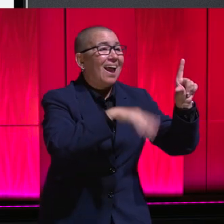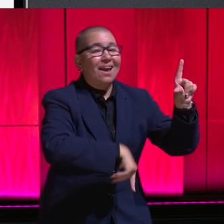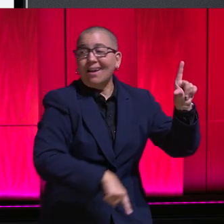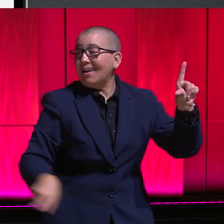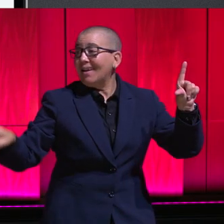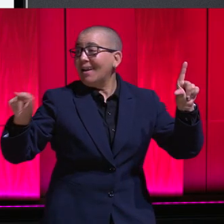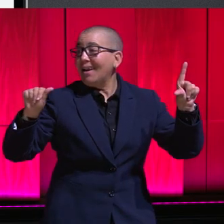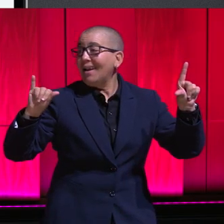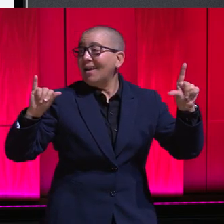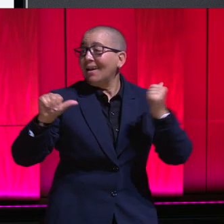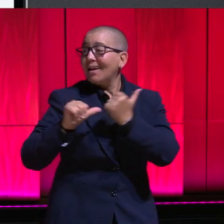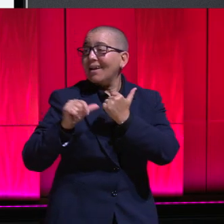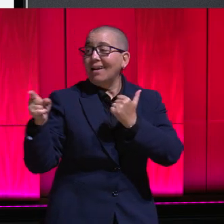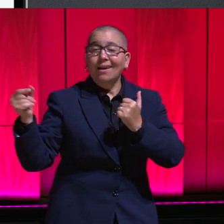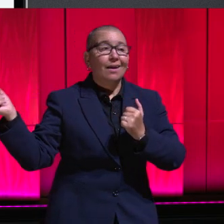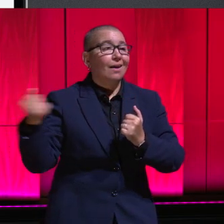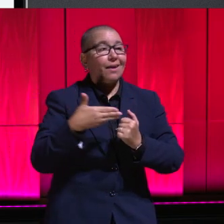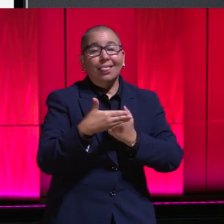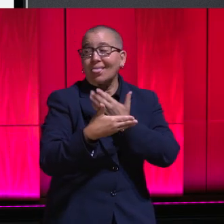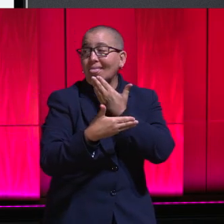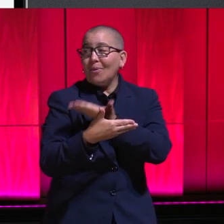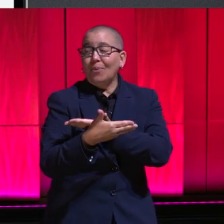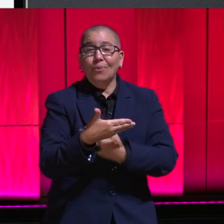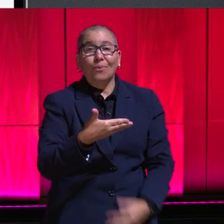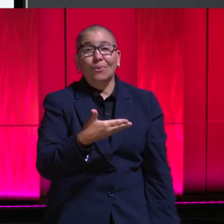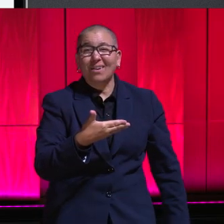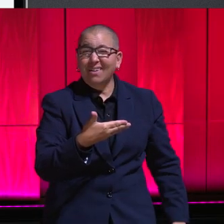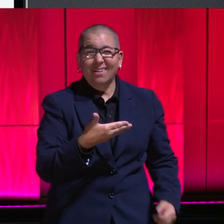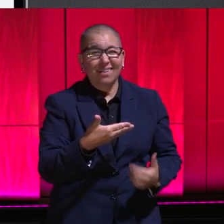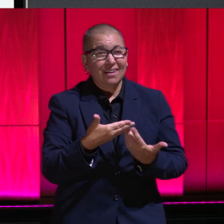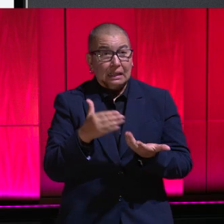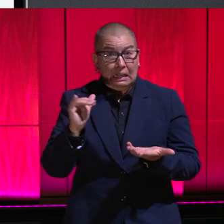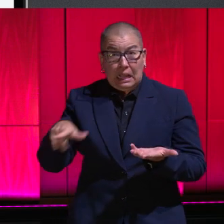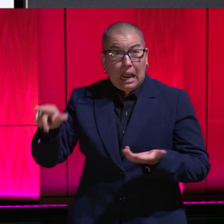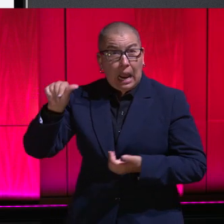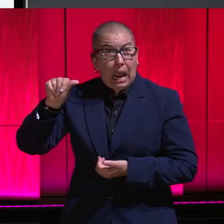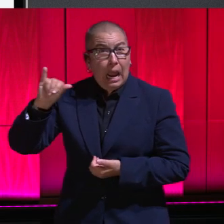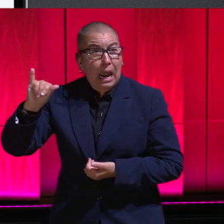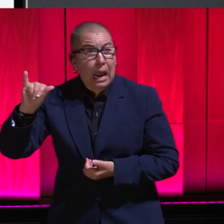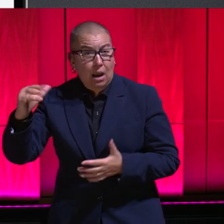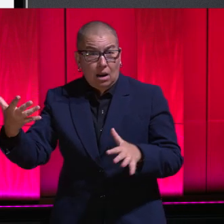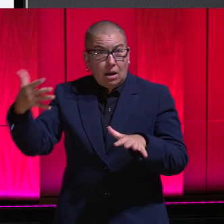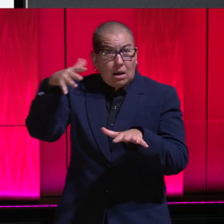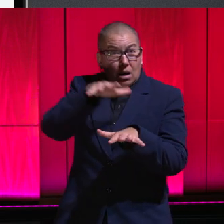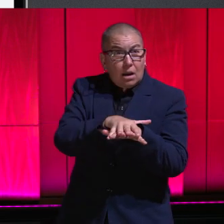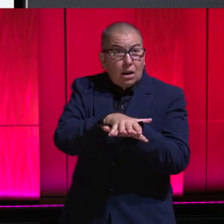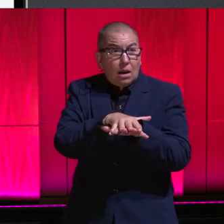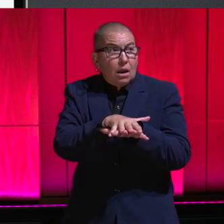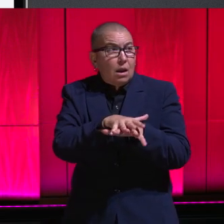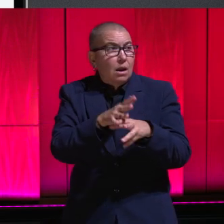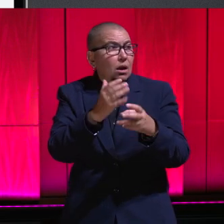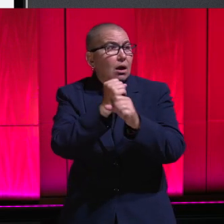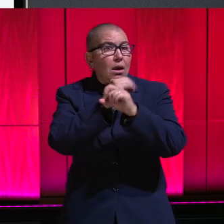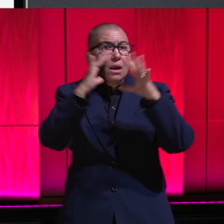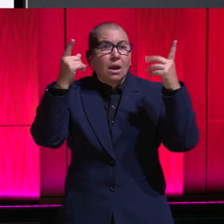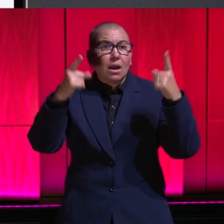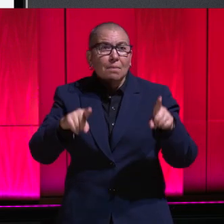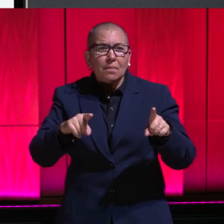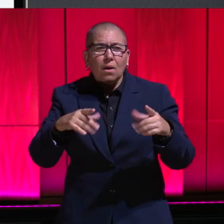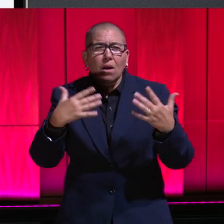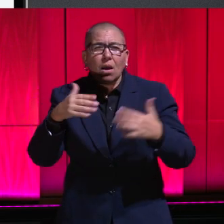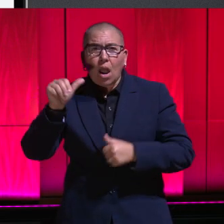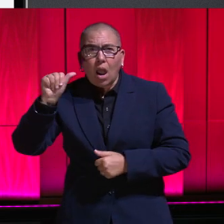amazing, imagine what can happen when we apply this to security. Our AI assistant will be able to decode and